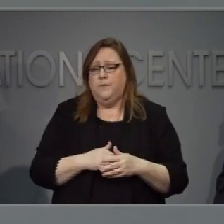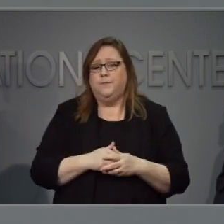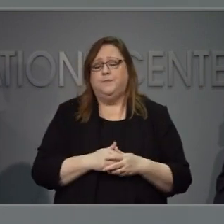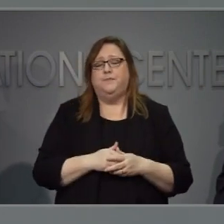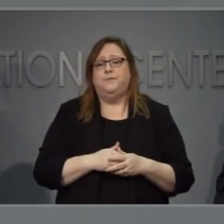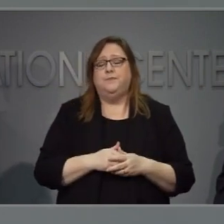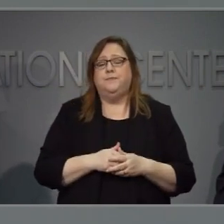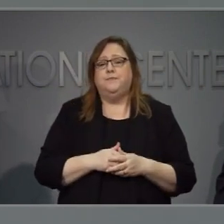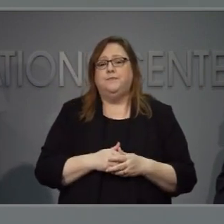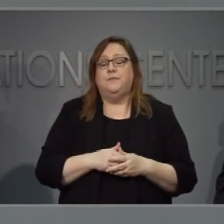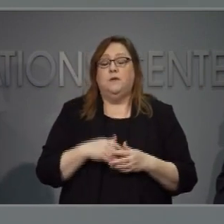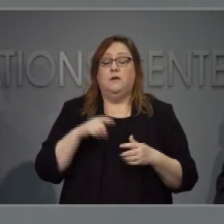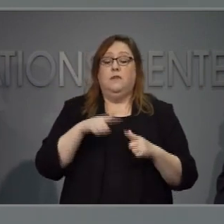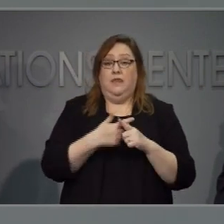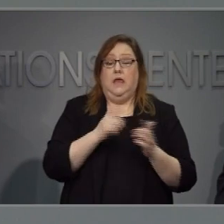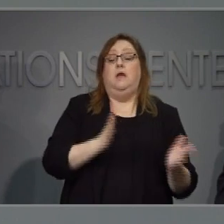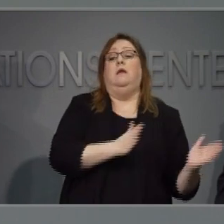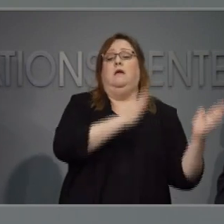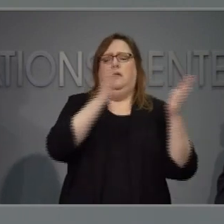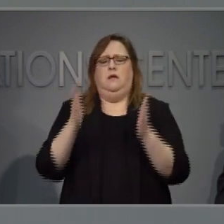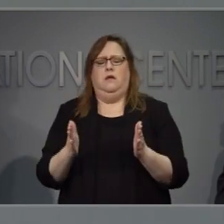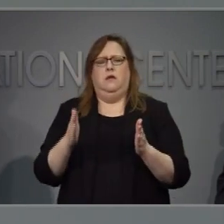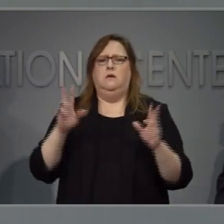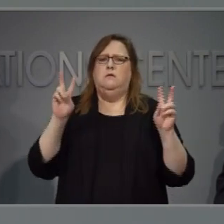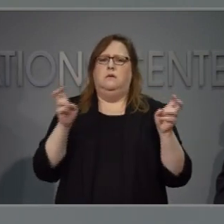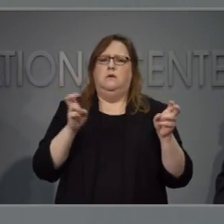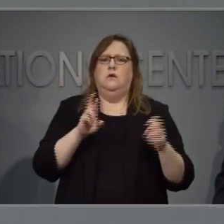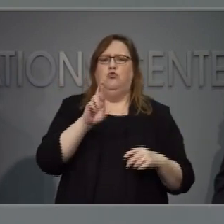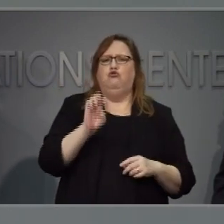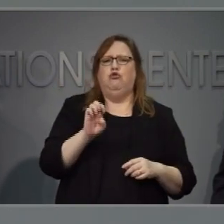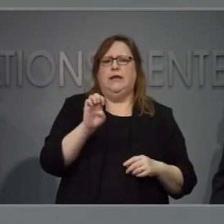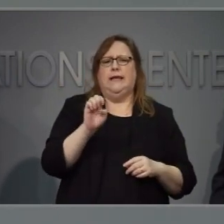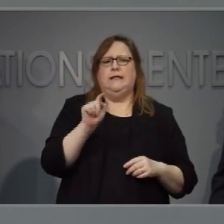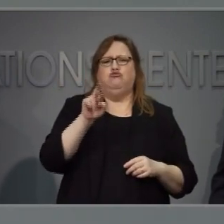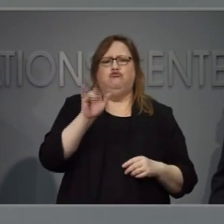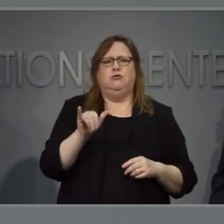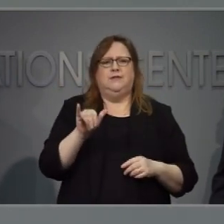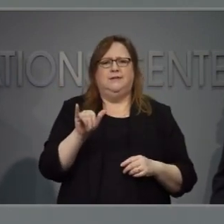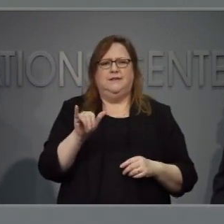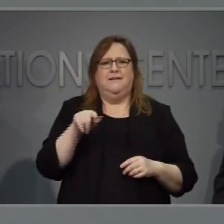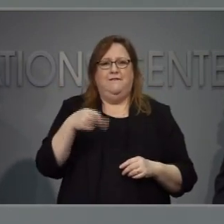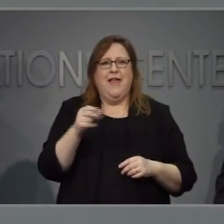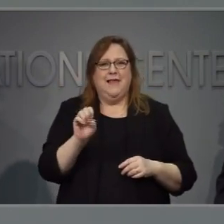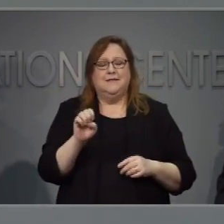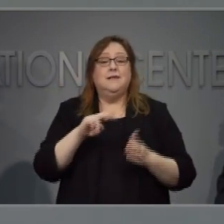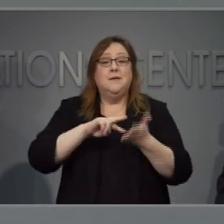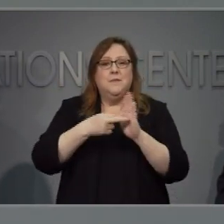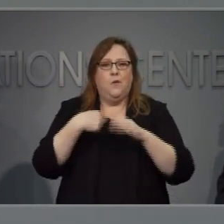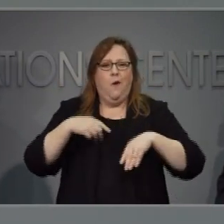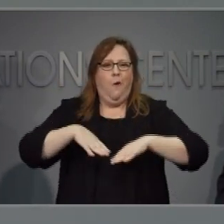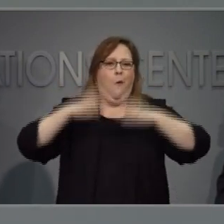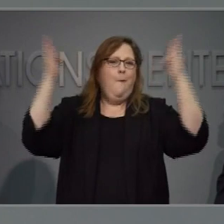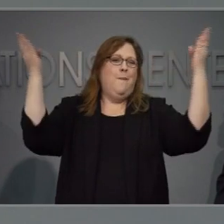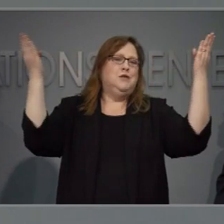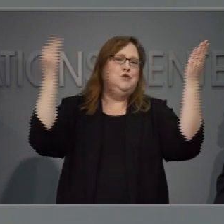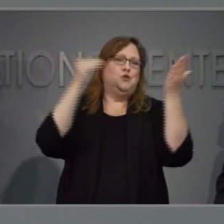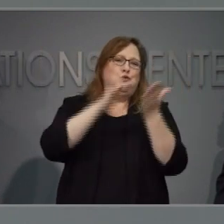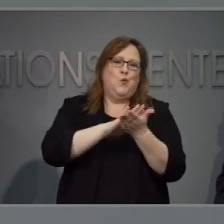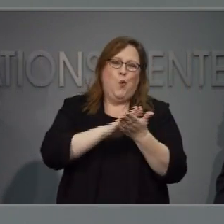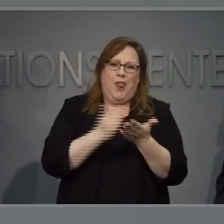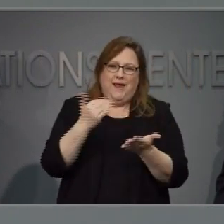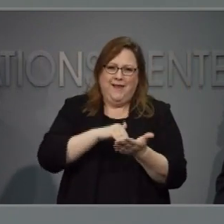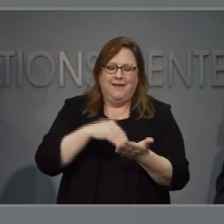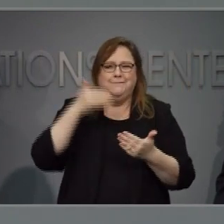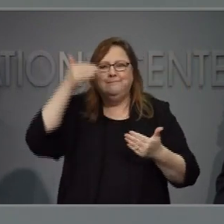much-awaited reentry stage, when we will welcome our students back to our schools. Rest